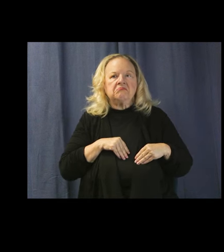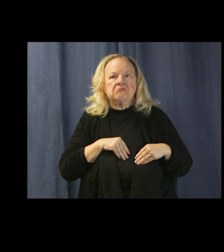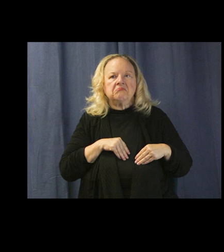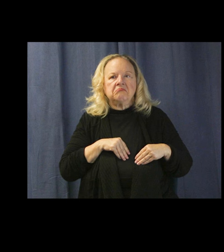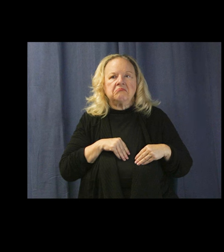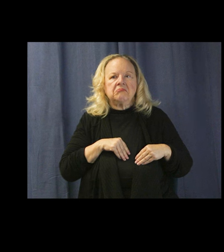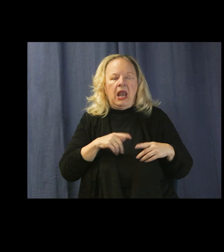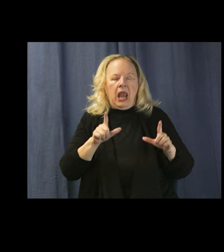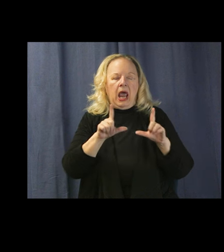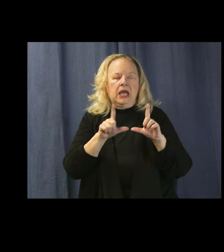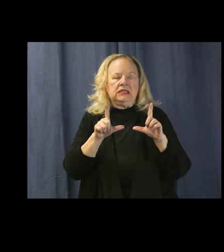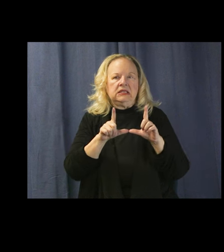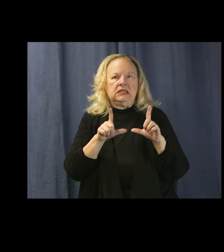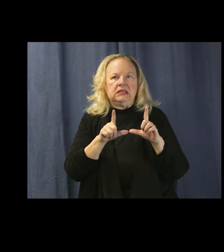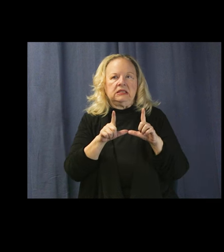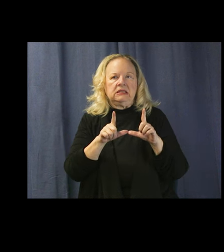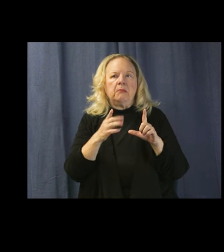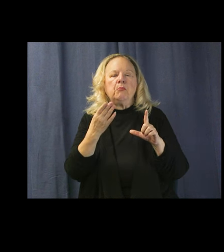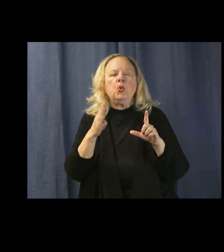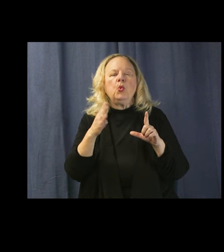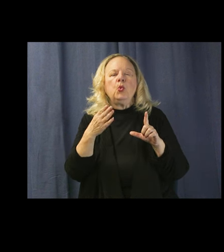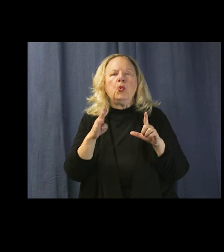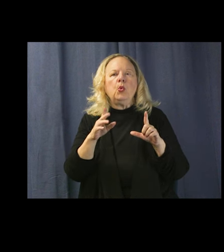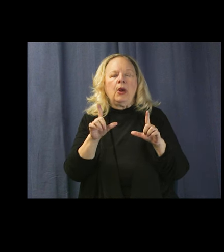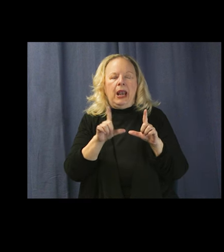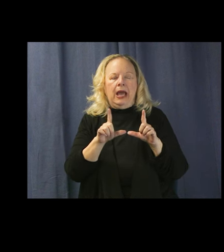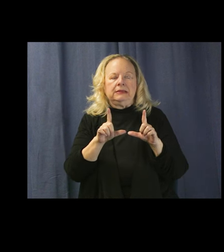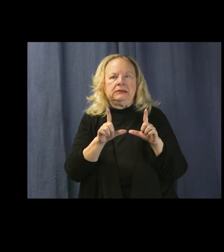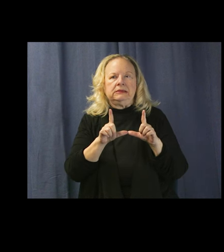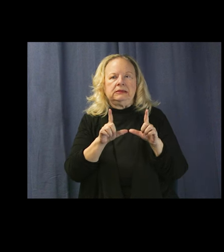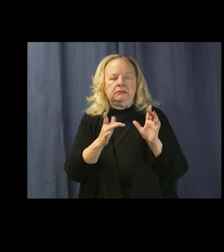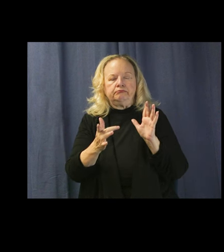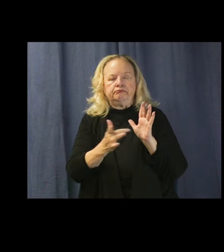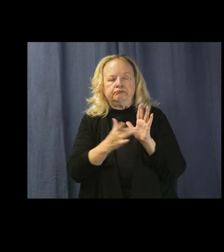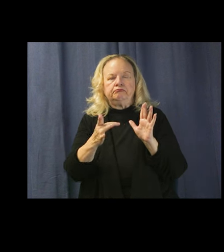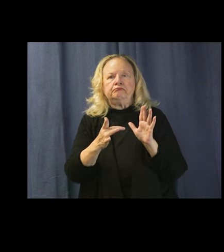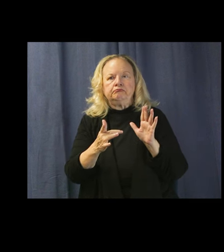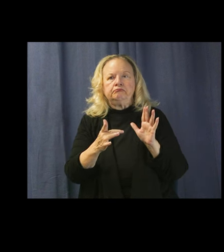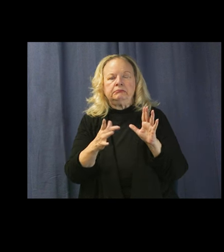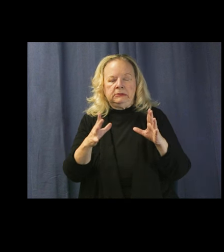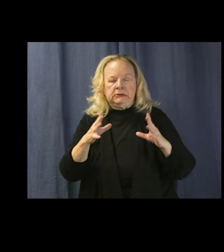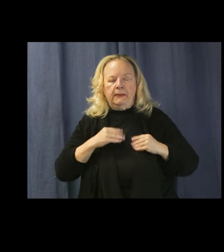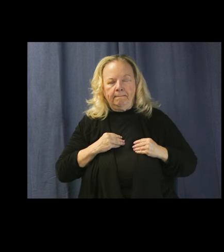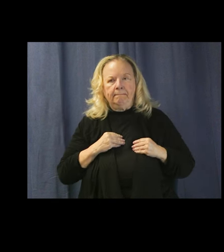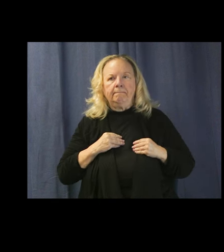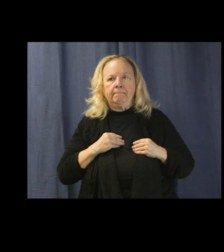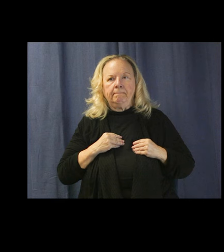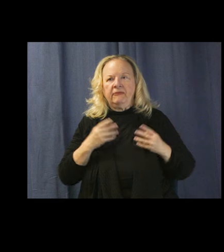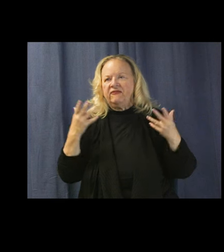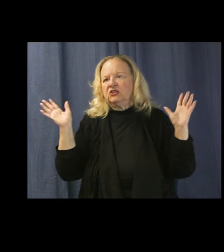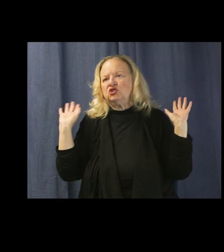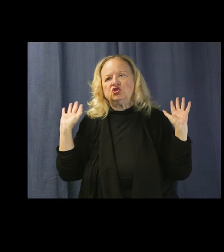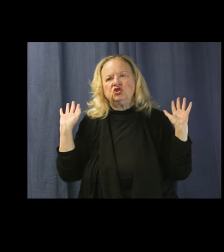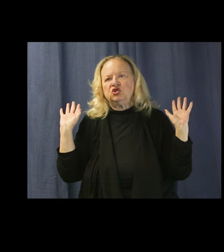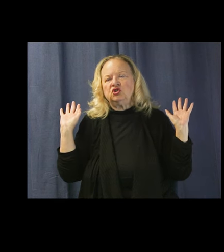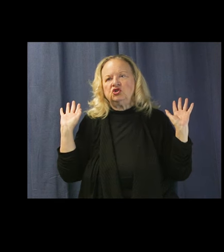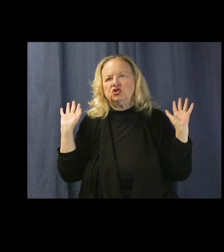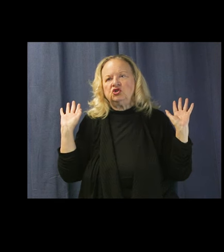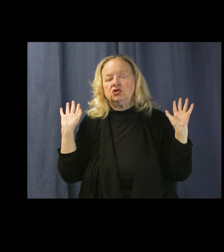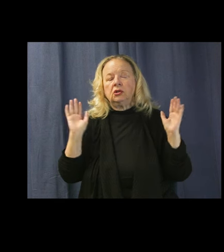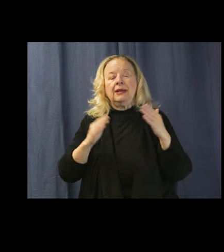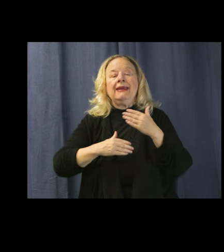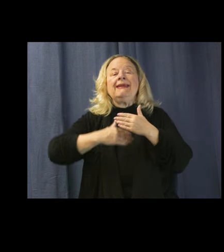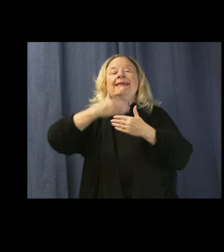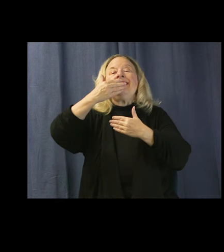please. Sure, I want to accept the license. And then click accept, and you're done. Next time when you're logging